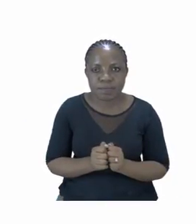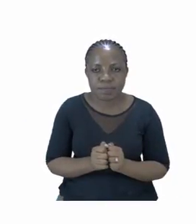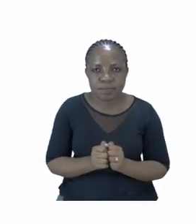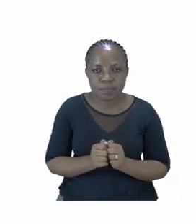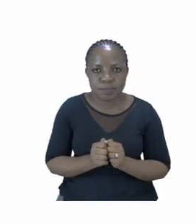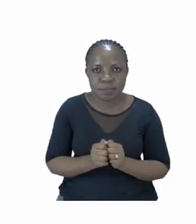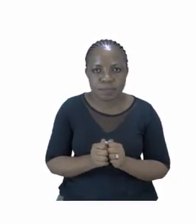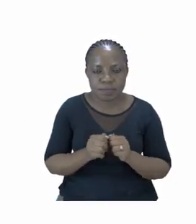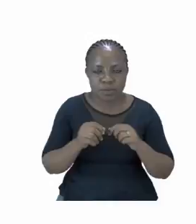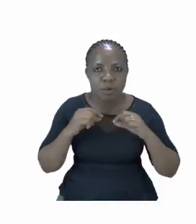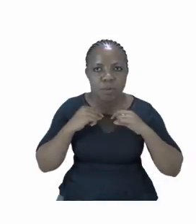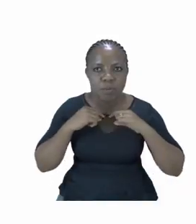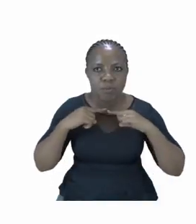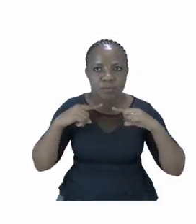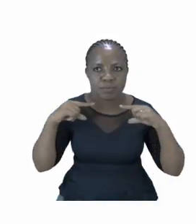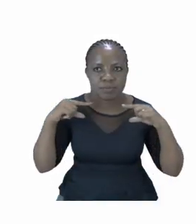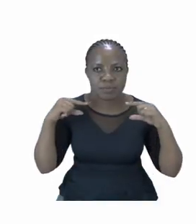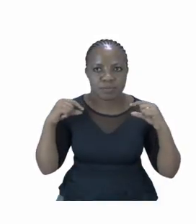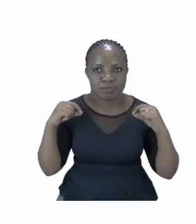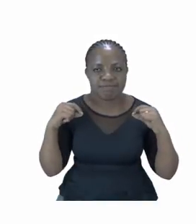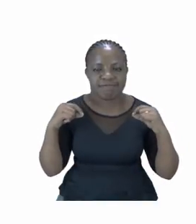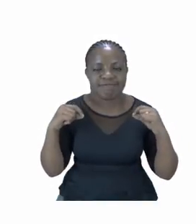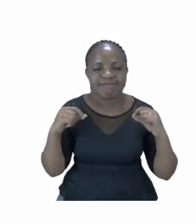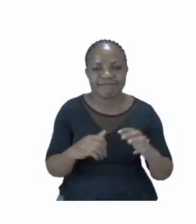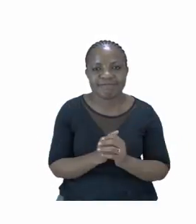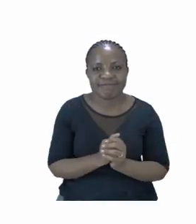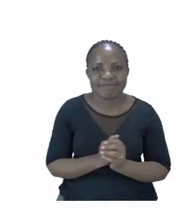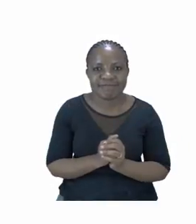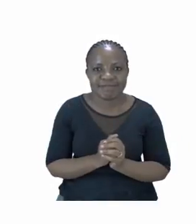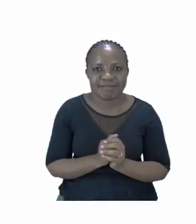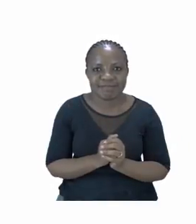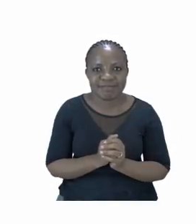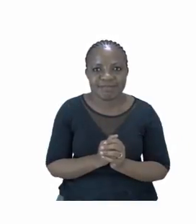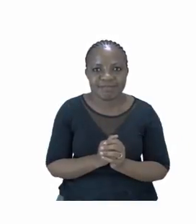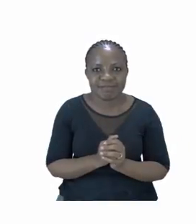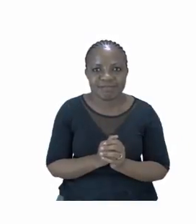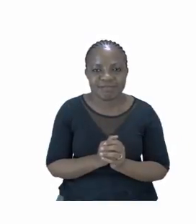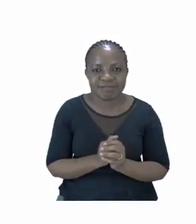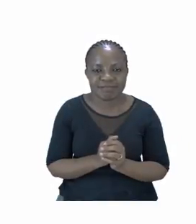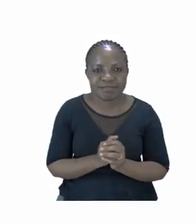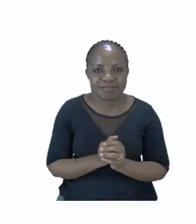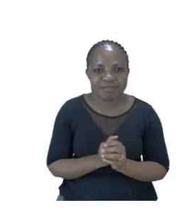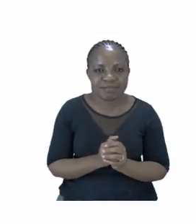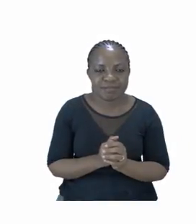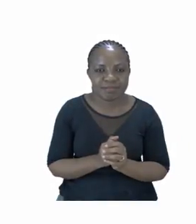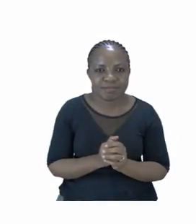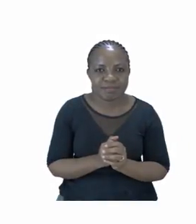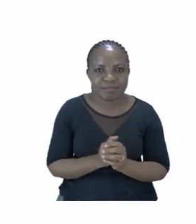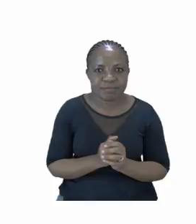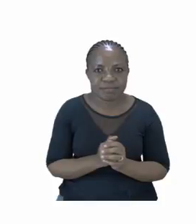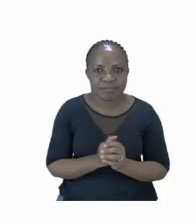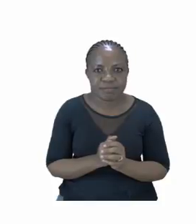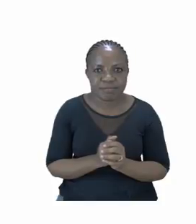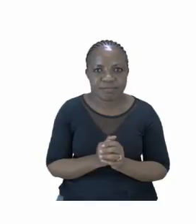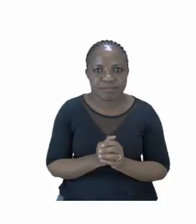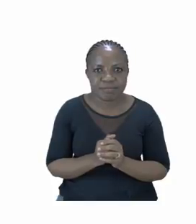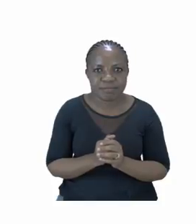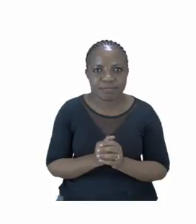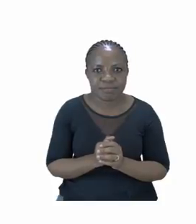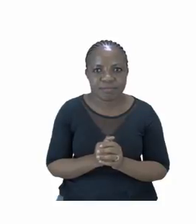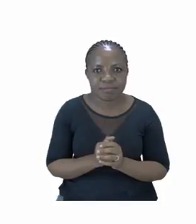bow tie. Now, the bow is for a